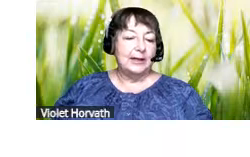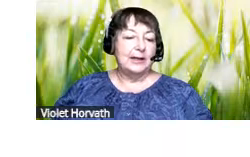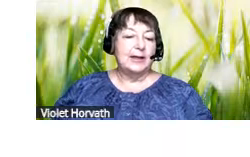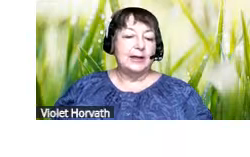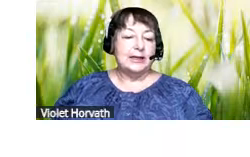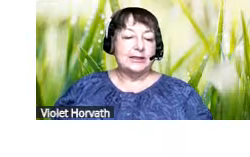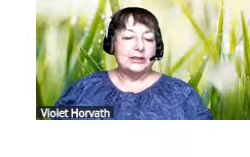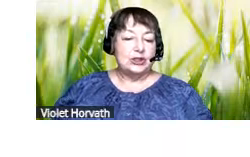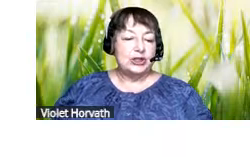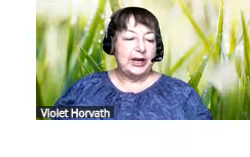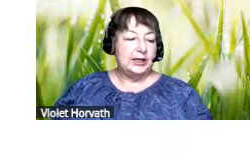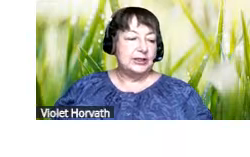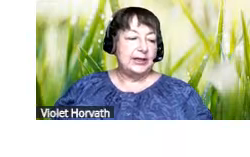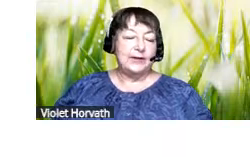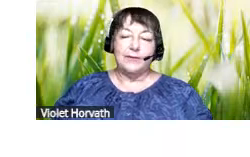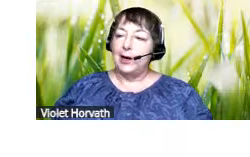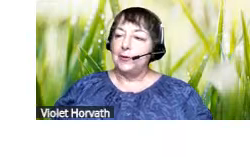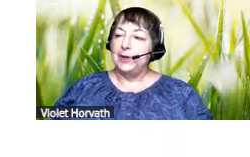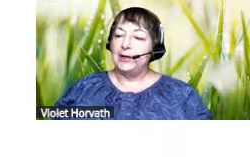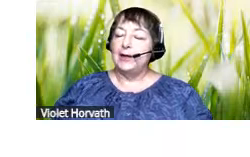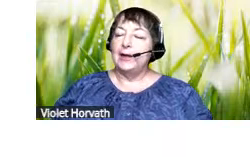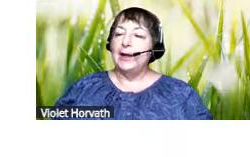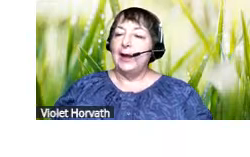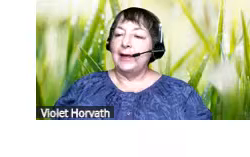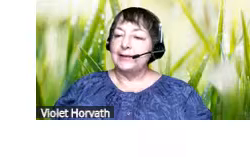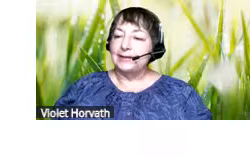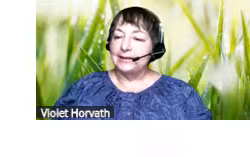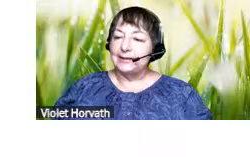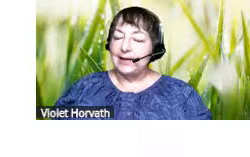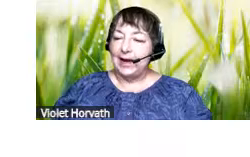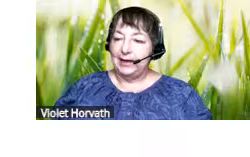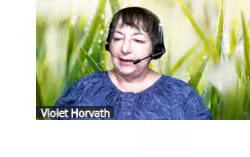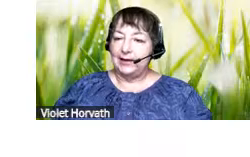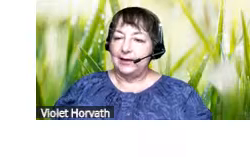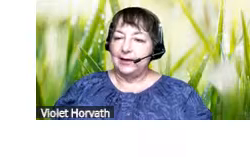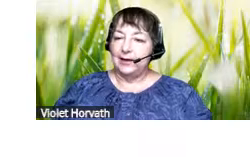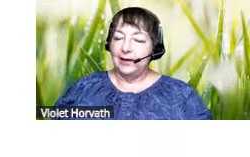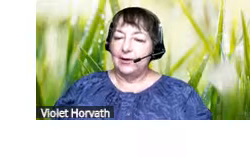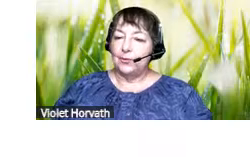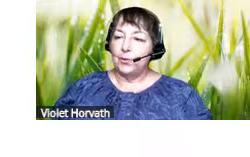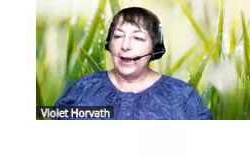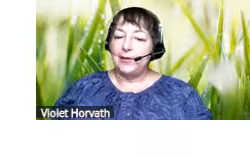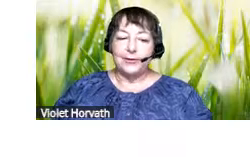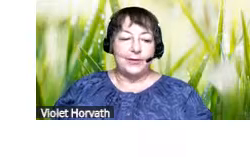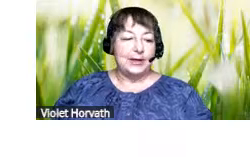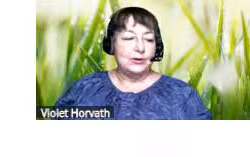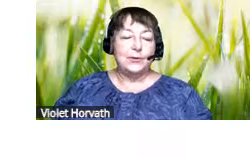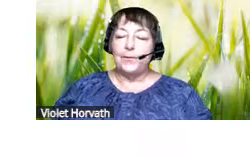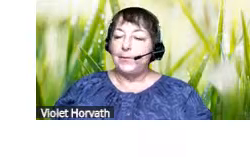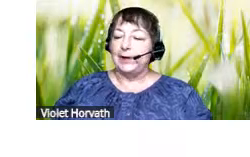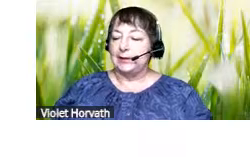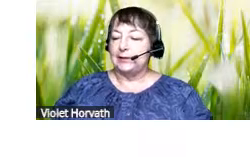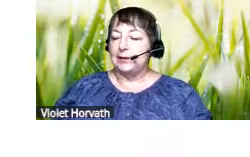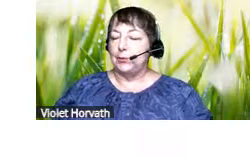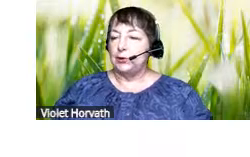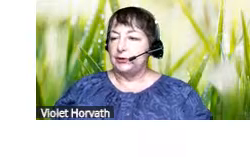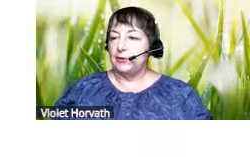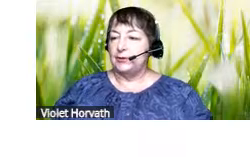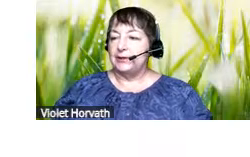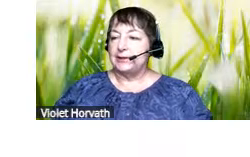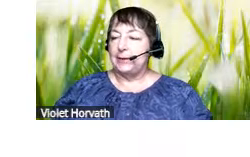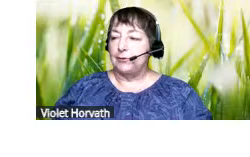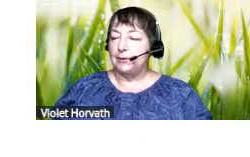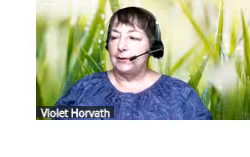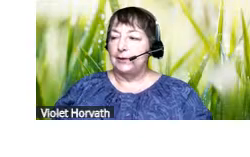disability is to change the environment and the society rather than to fix the person